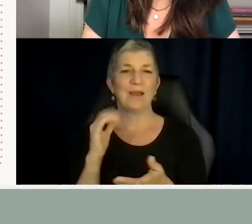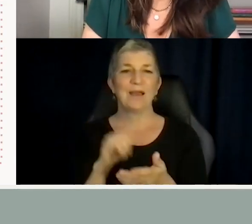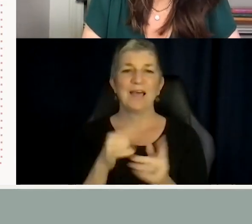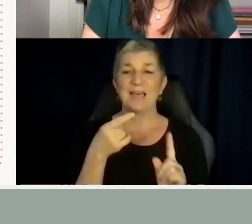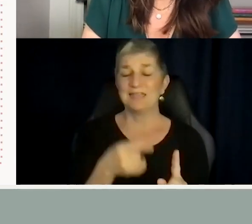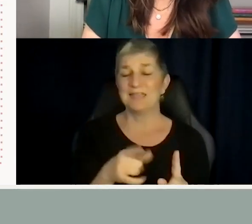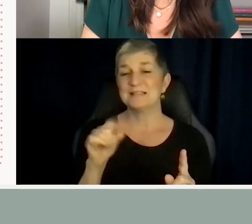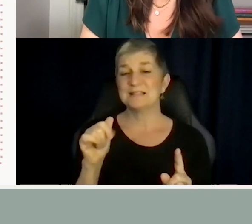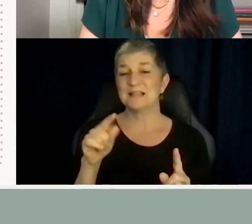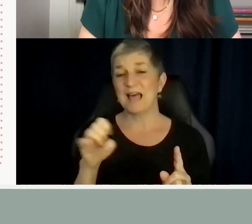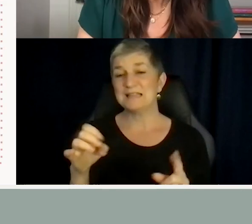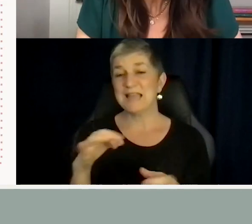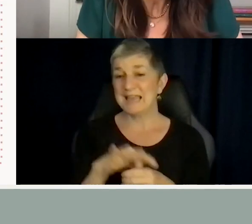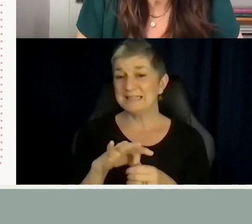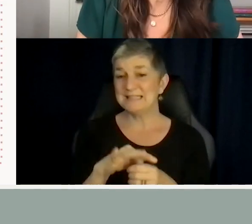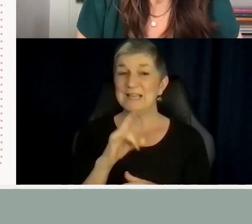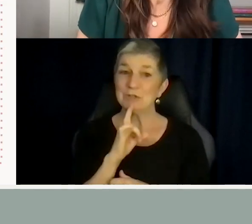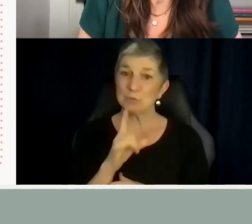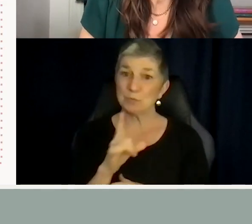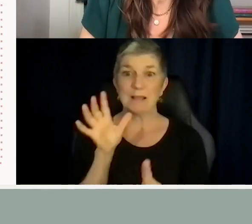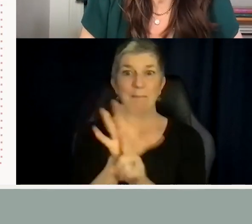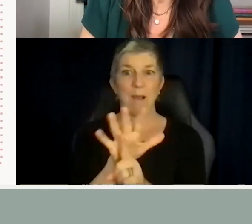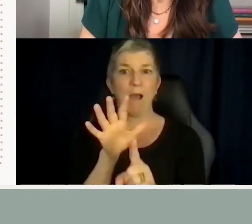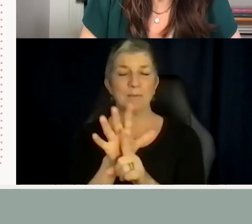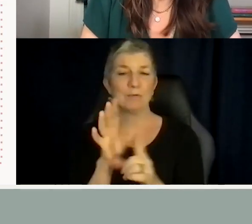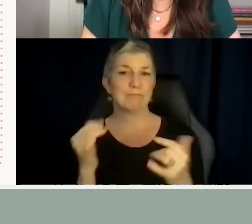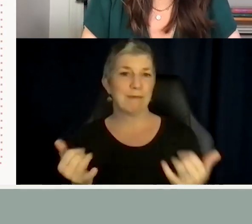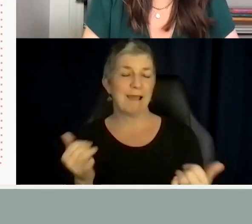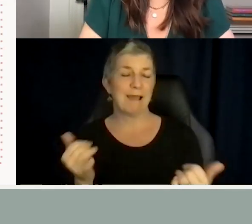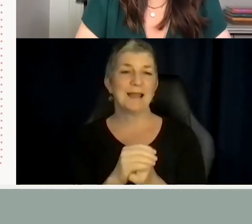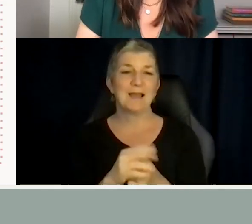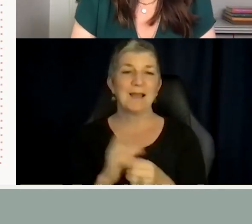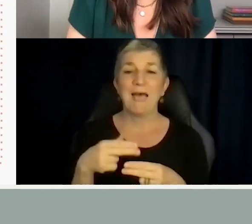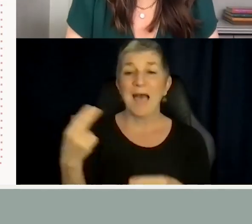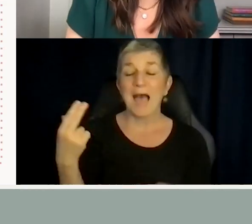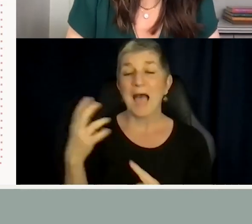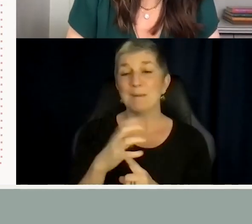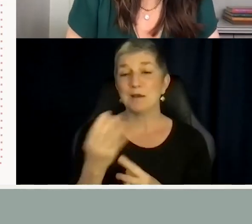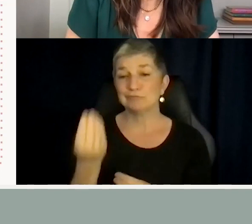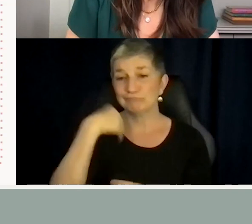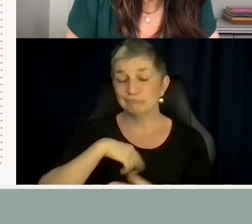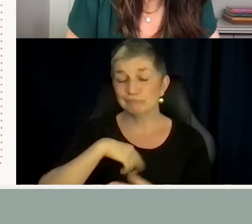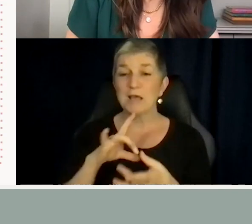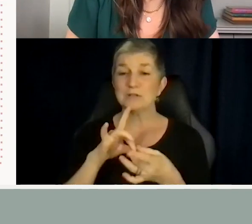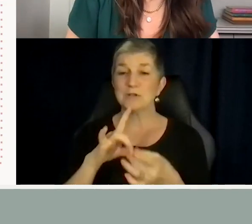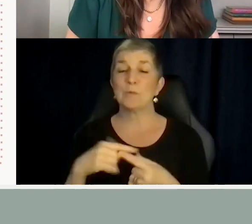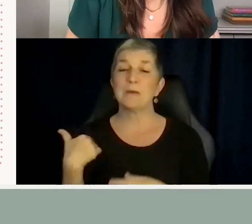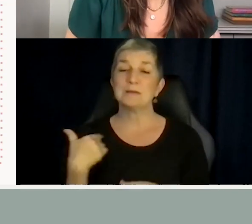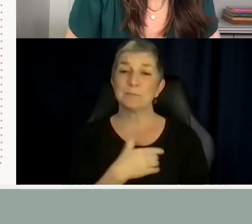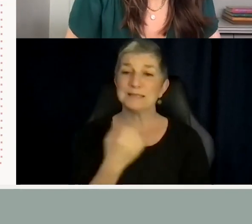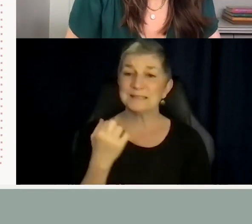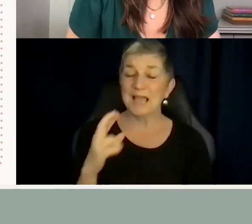and tea. It is really popular right now. High mushroom intake has been associated with breast cancer risk